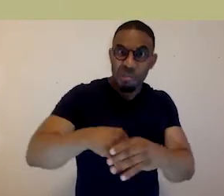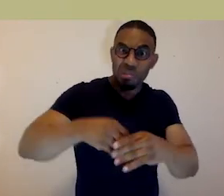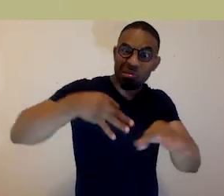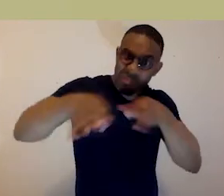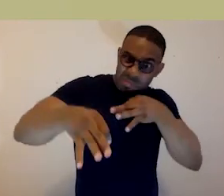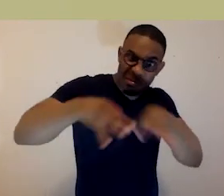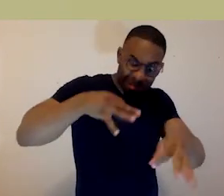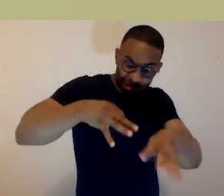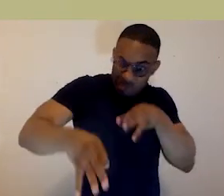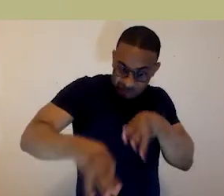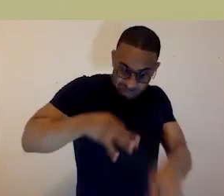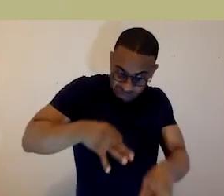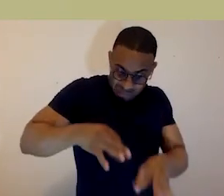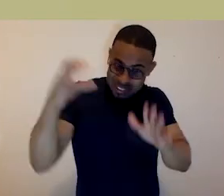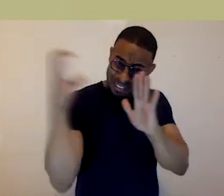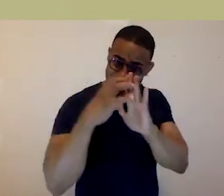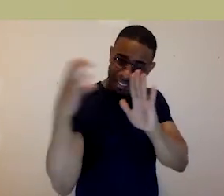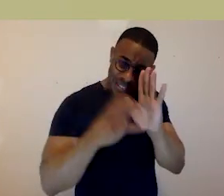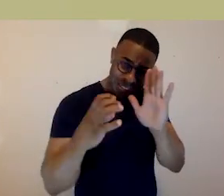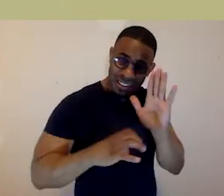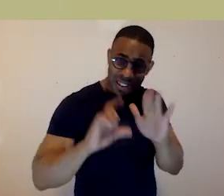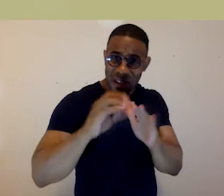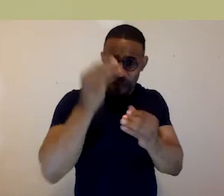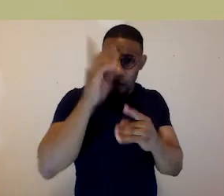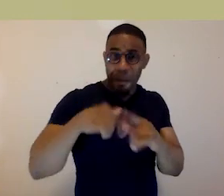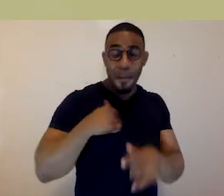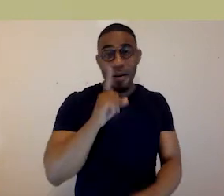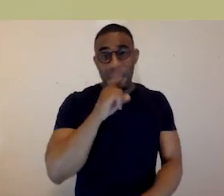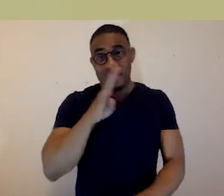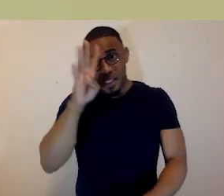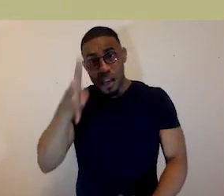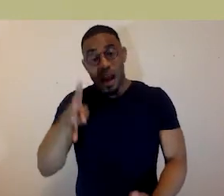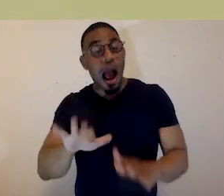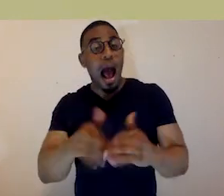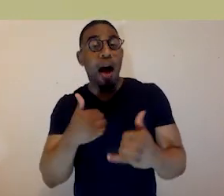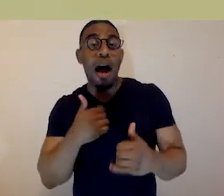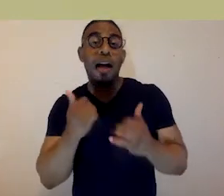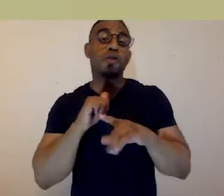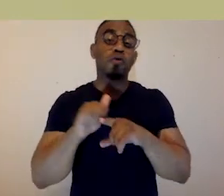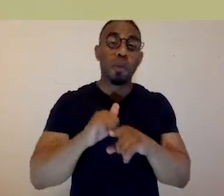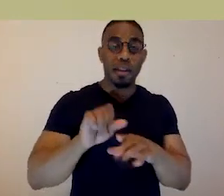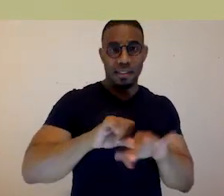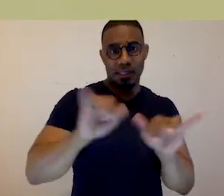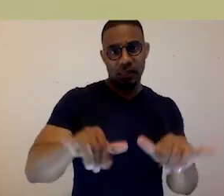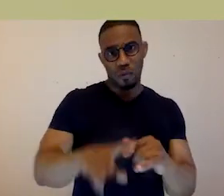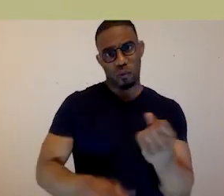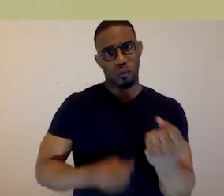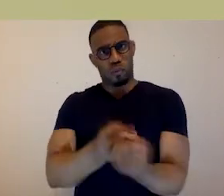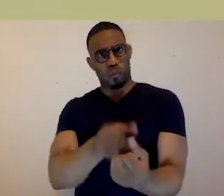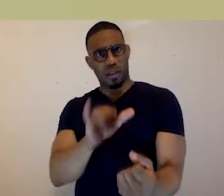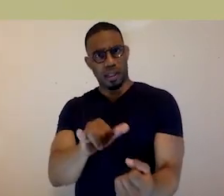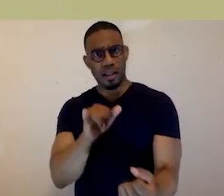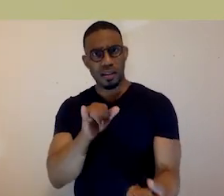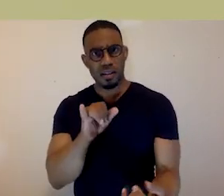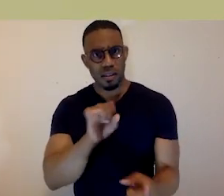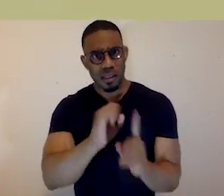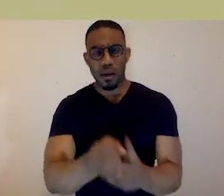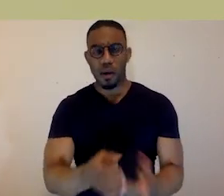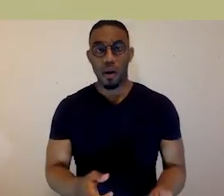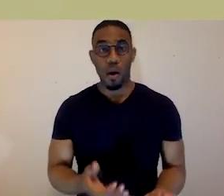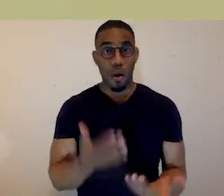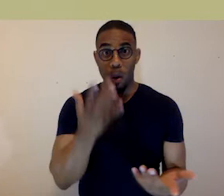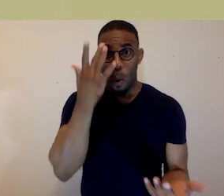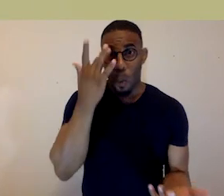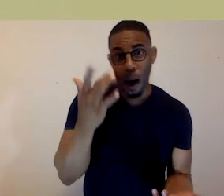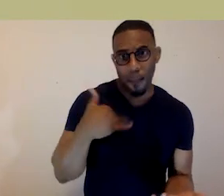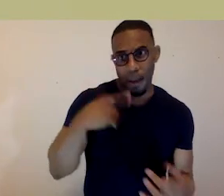detailed information about my scenario, about how I trained the system to support that scenario, why